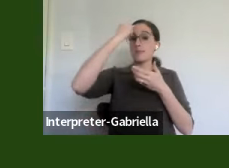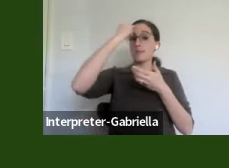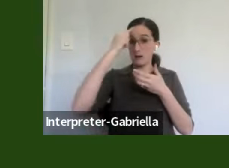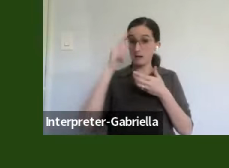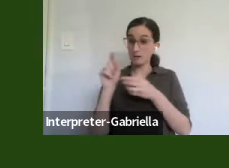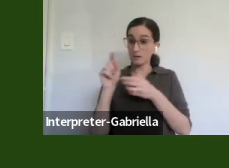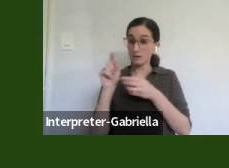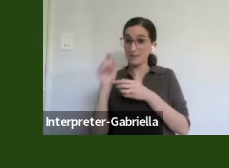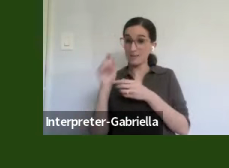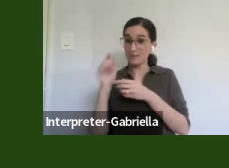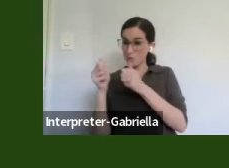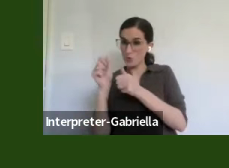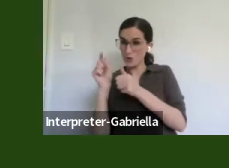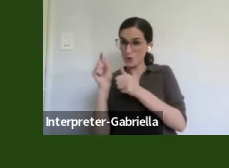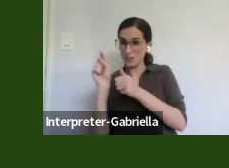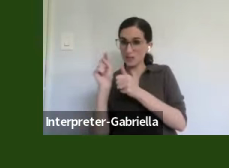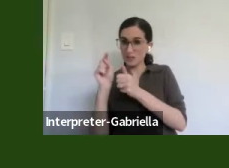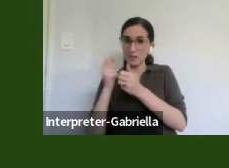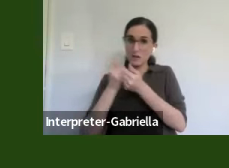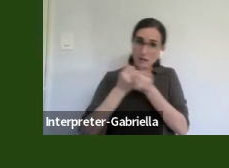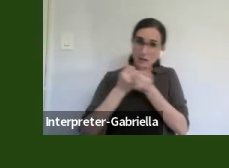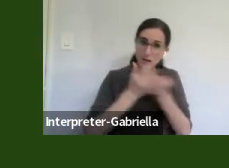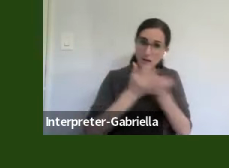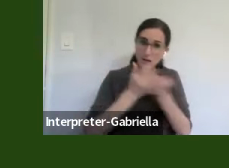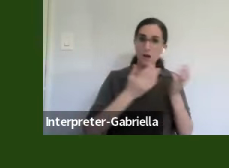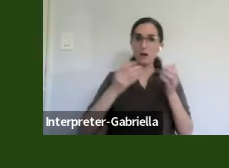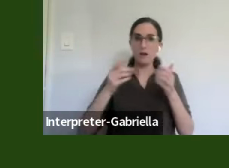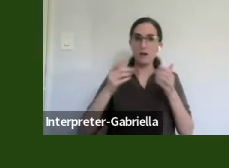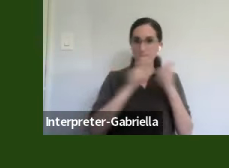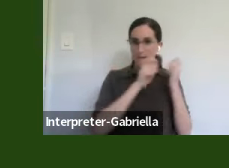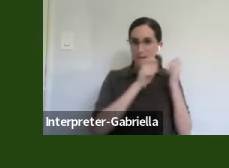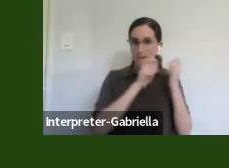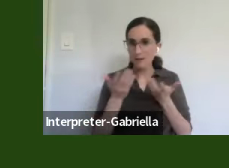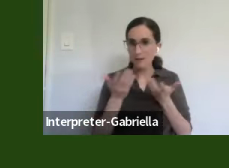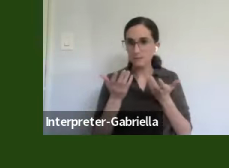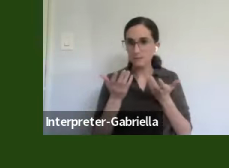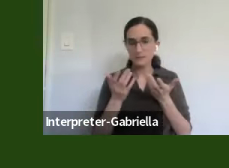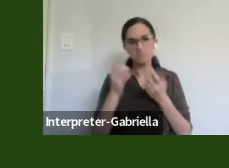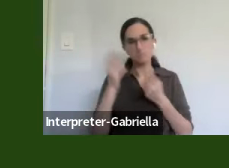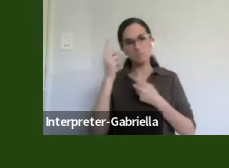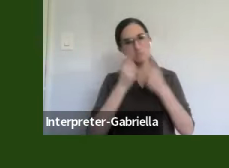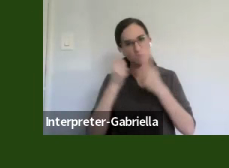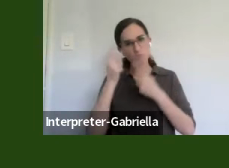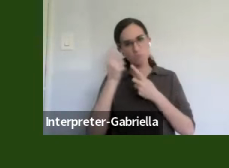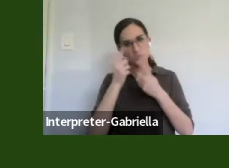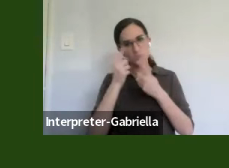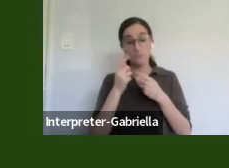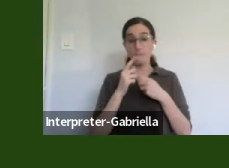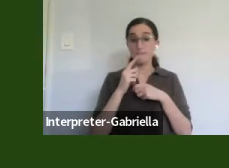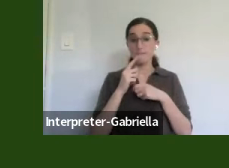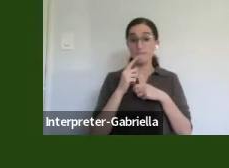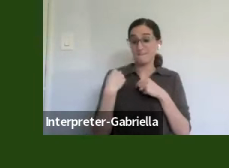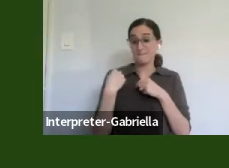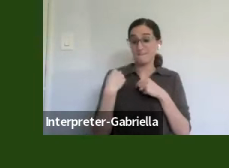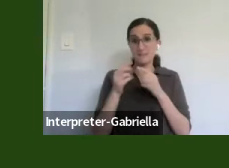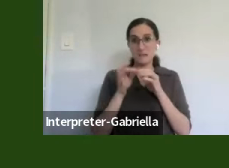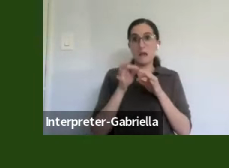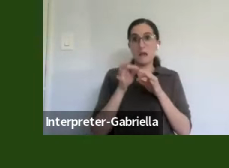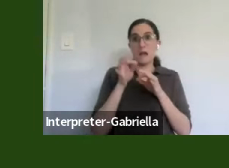bit longer, but we also, especially with the delay that we've had, we do want to ensure that we are getting these resources out to the